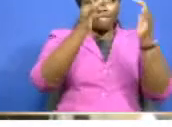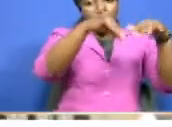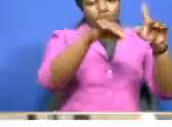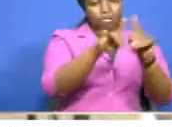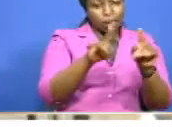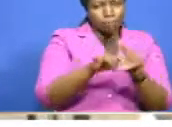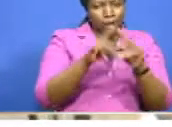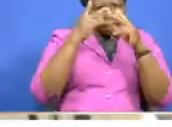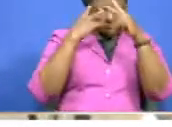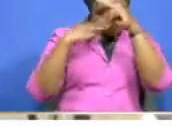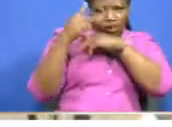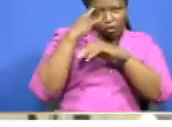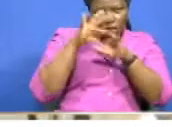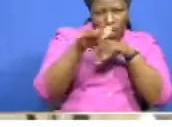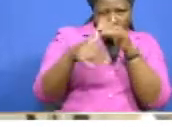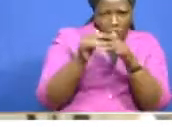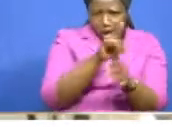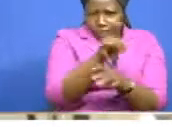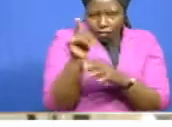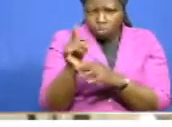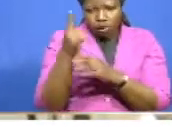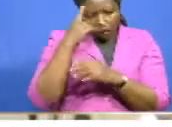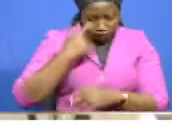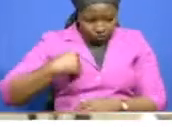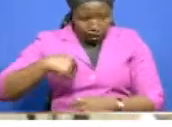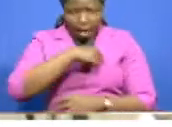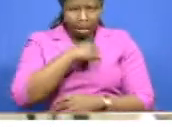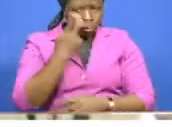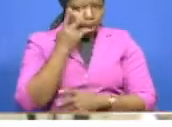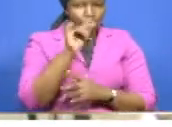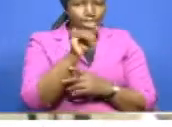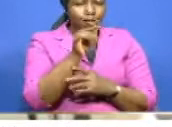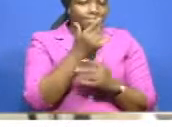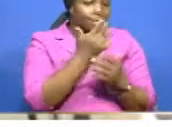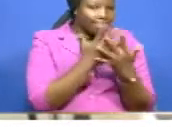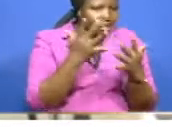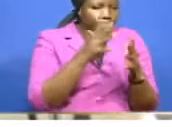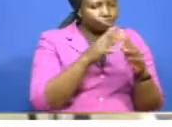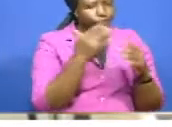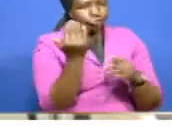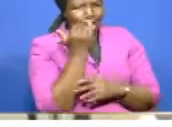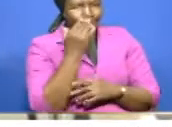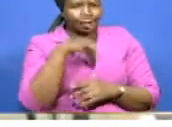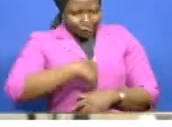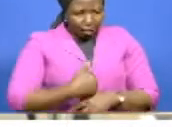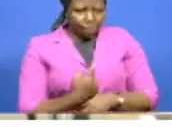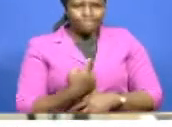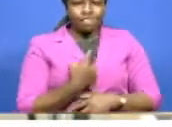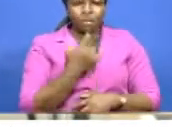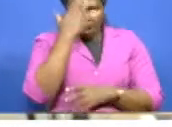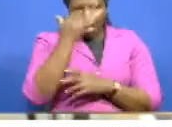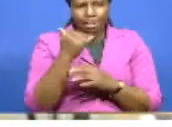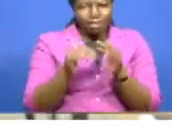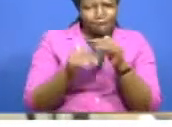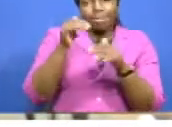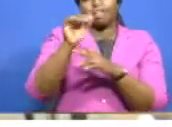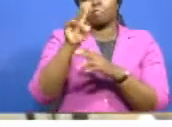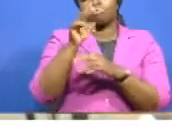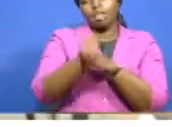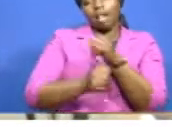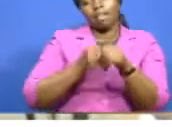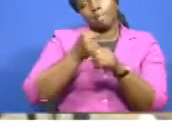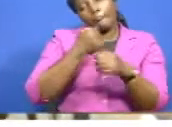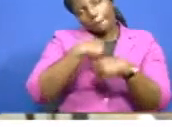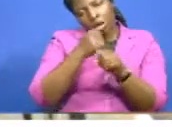of you, is for us to look at these measures and ask ourselves their whys, and perhaps within the next 2 years, make